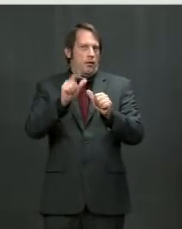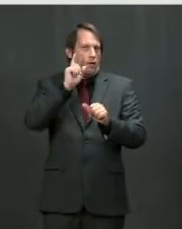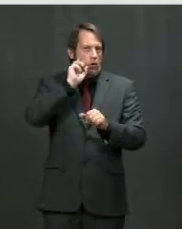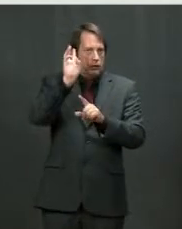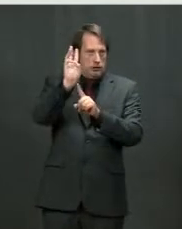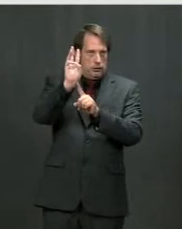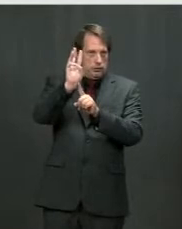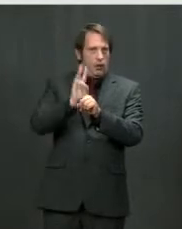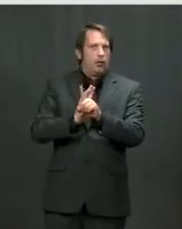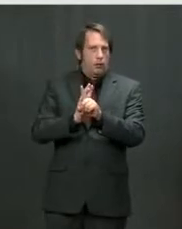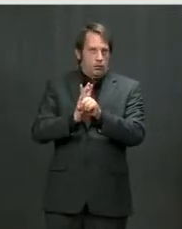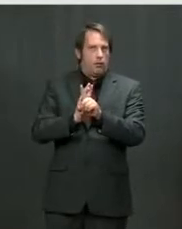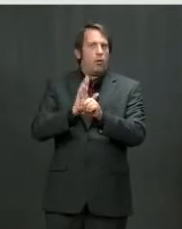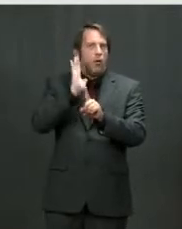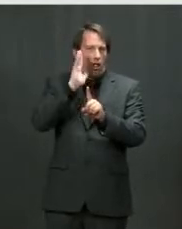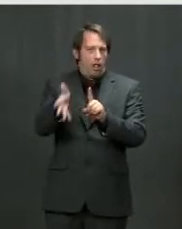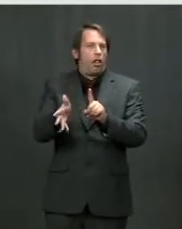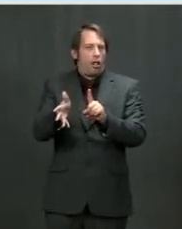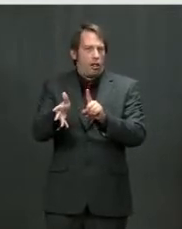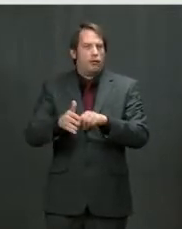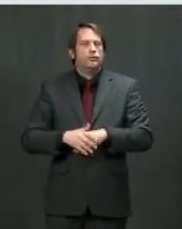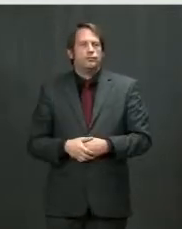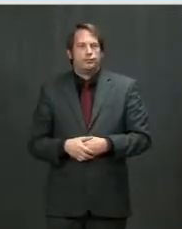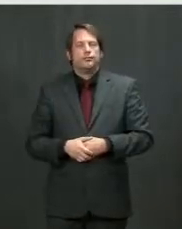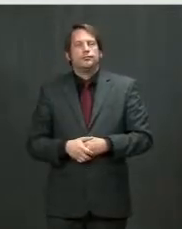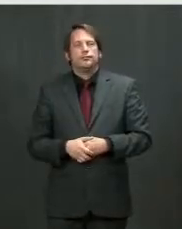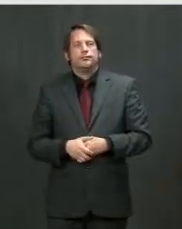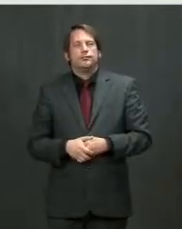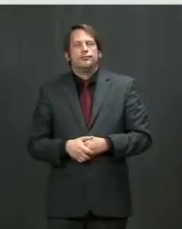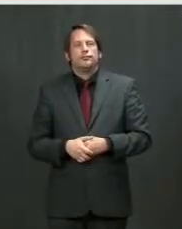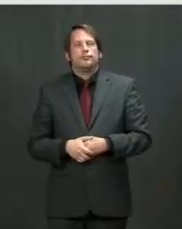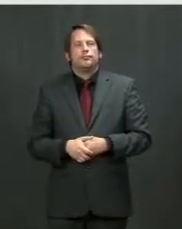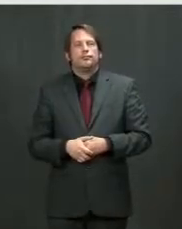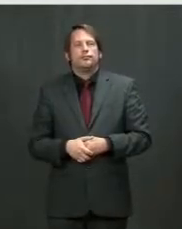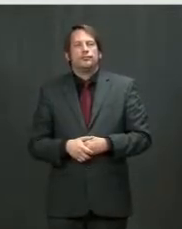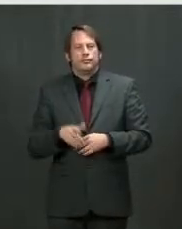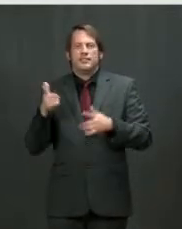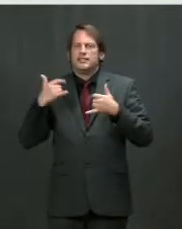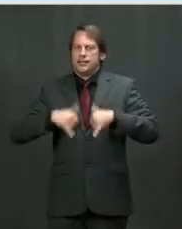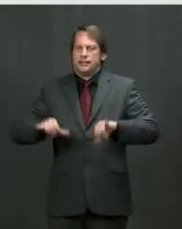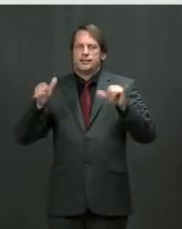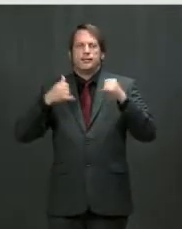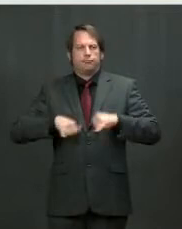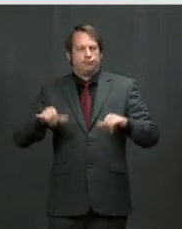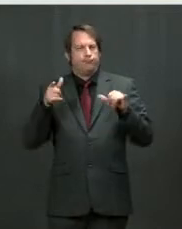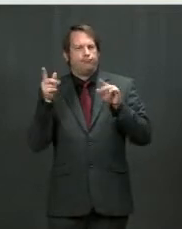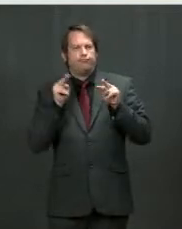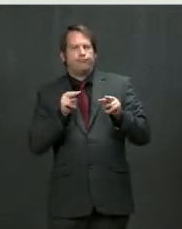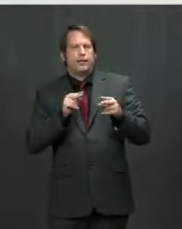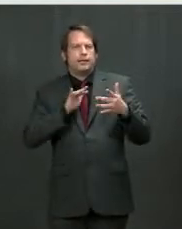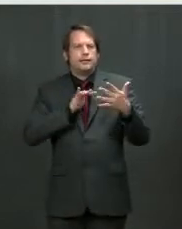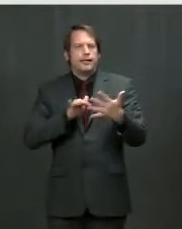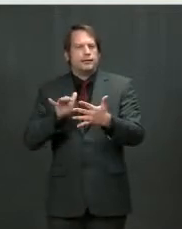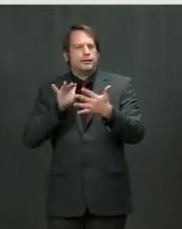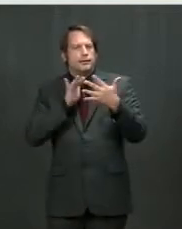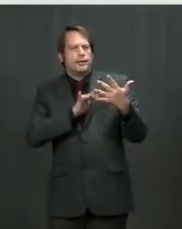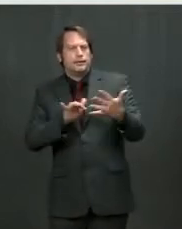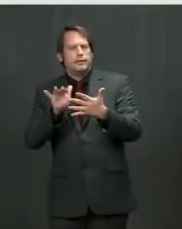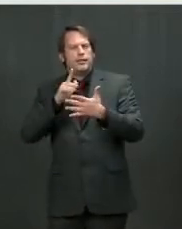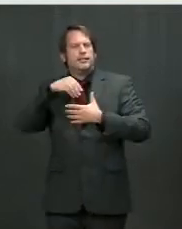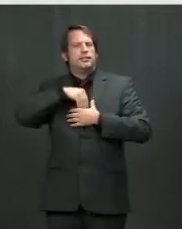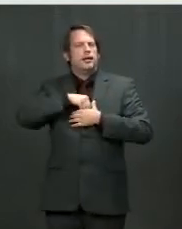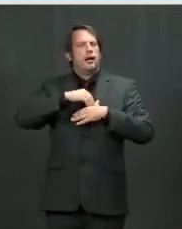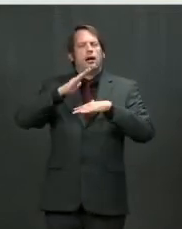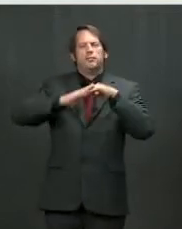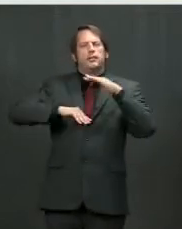that. In that regard, ongoing studies are monitoring these immune responses beyond 6